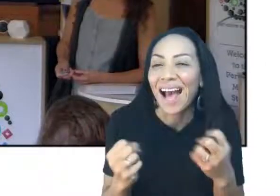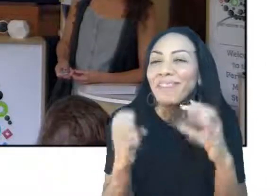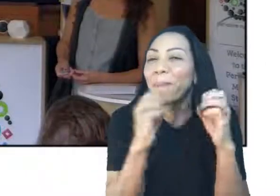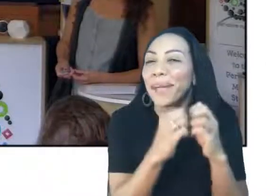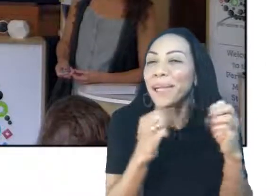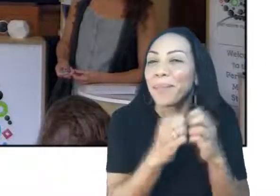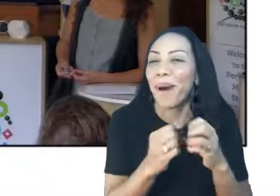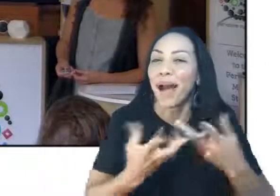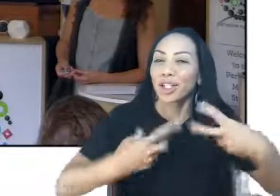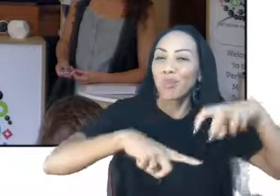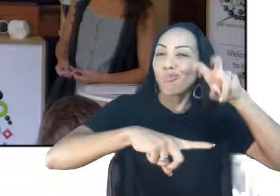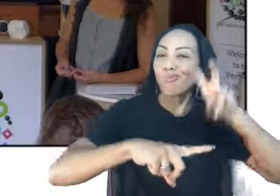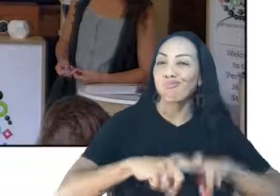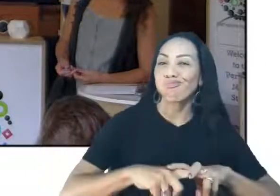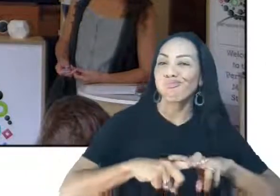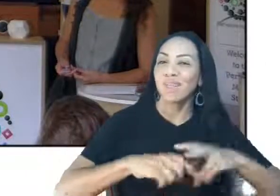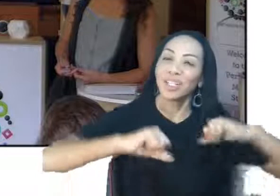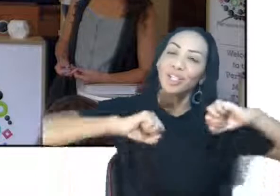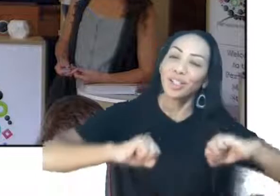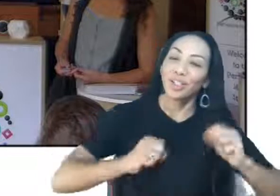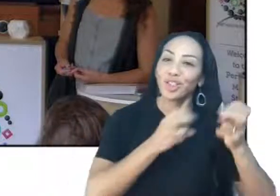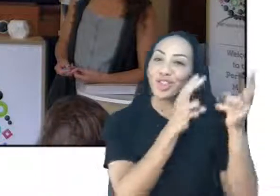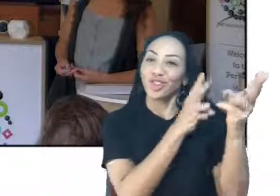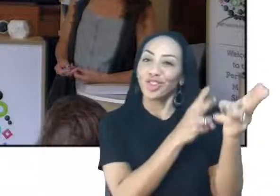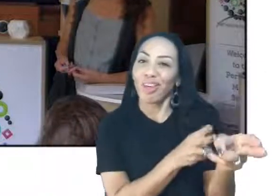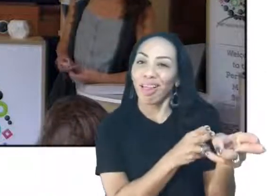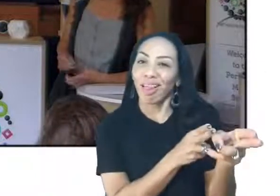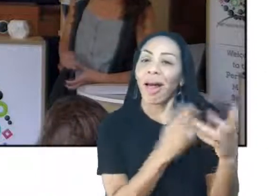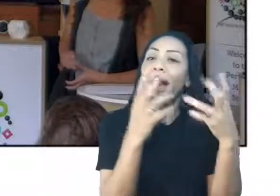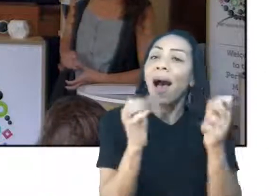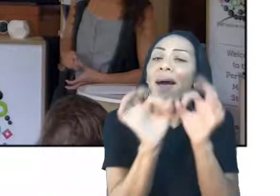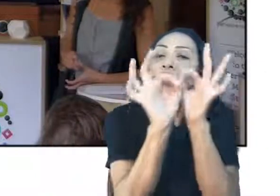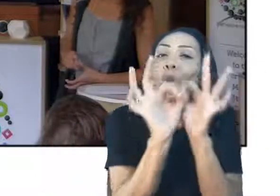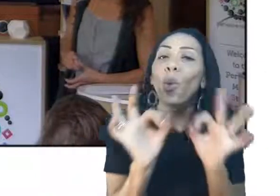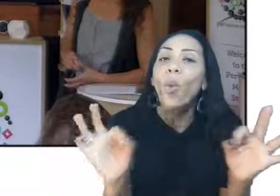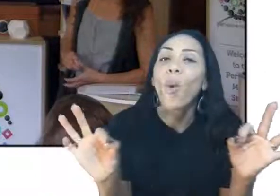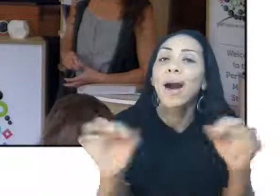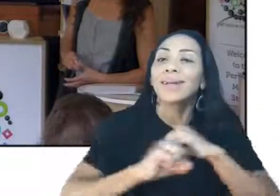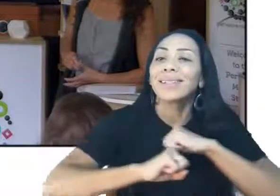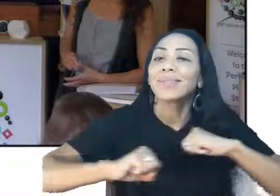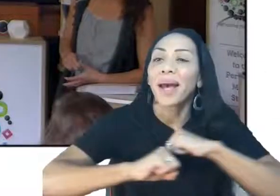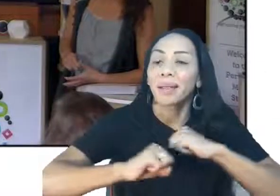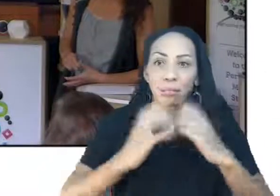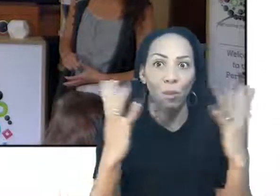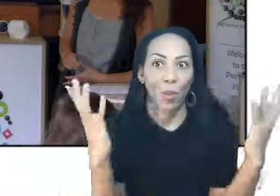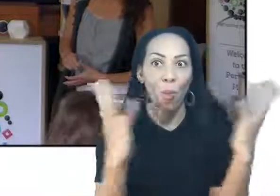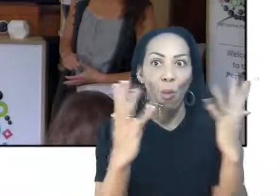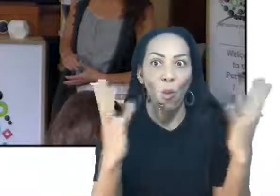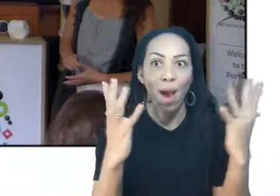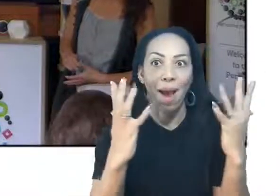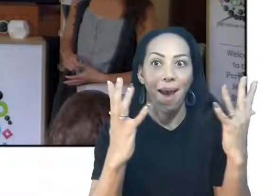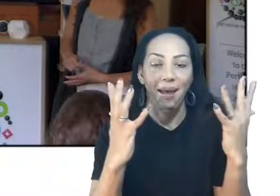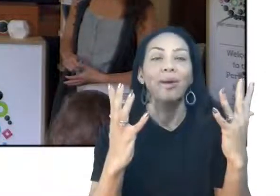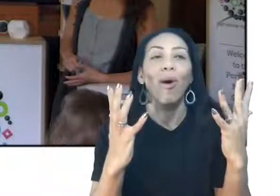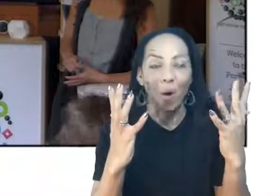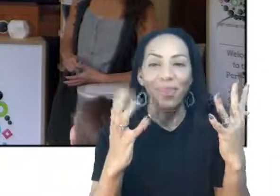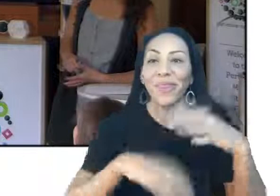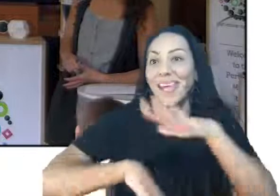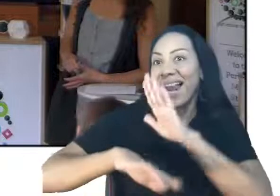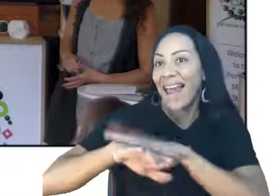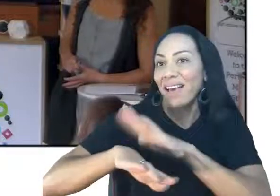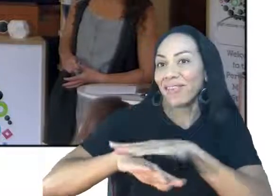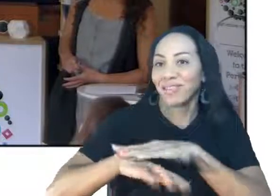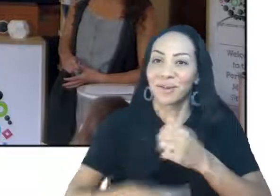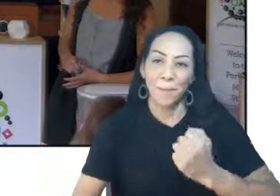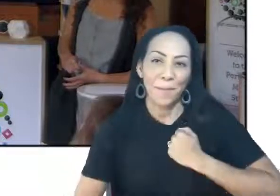sofa, have a chill. We have a quiet space just through to my left, your right, just the door around the corner there. If you need to